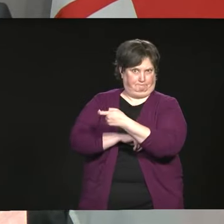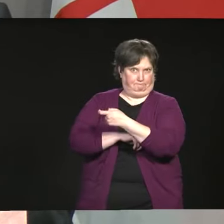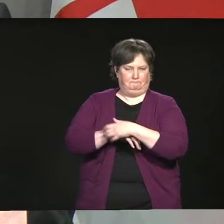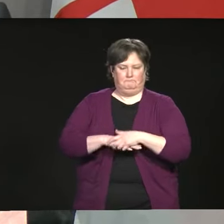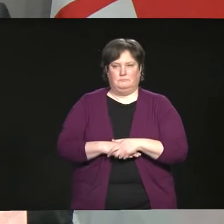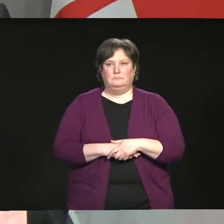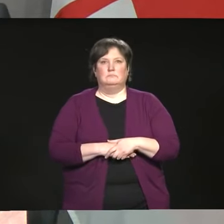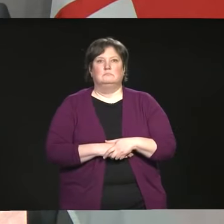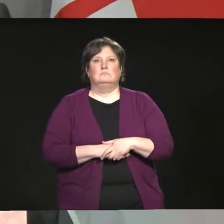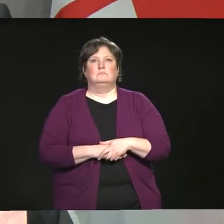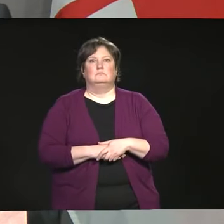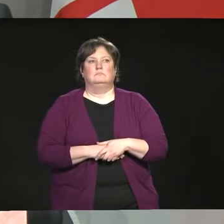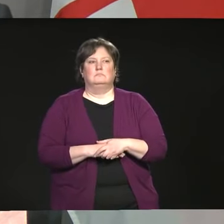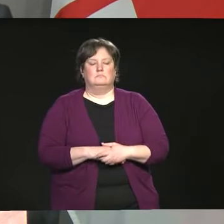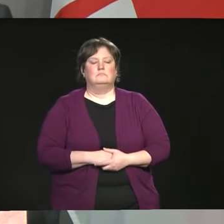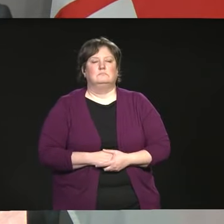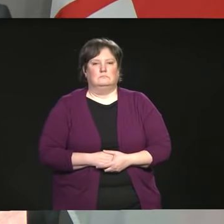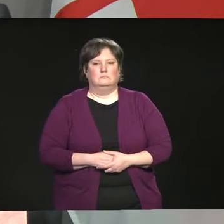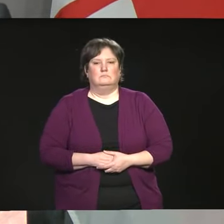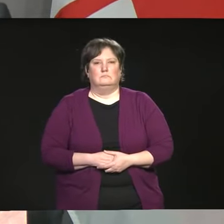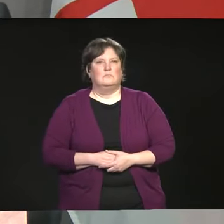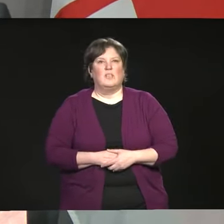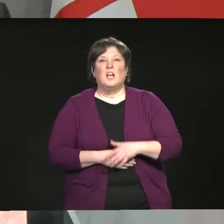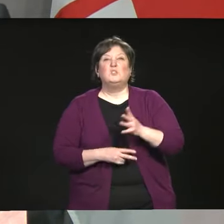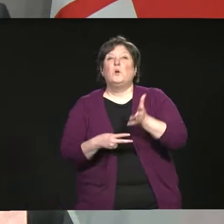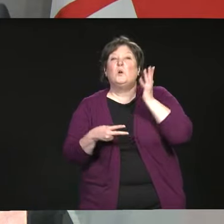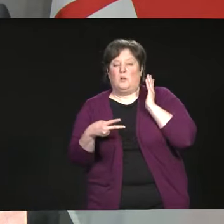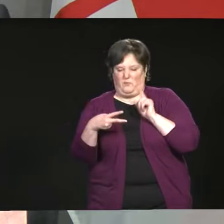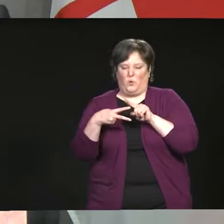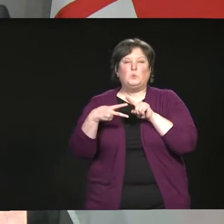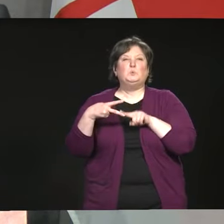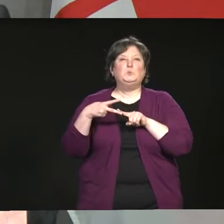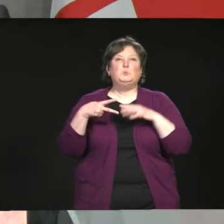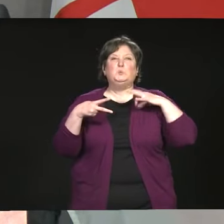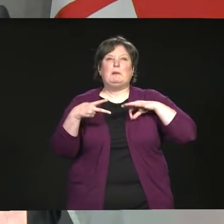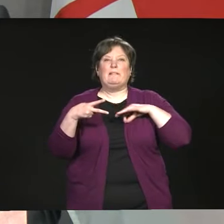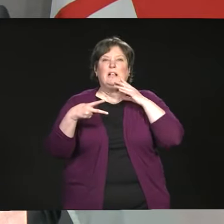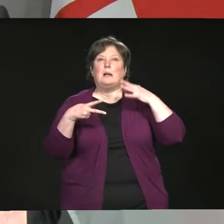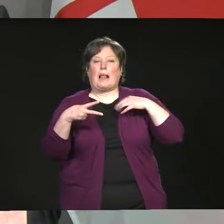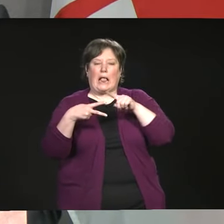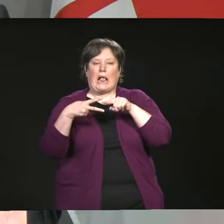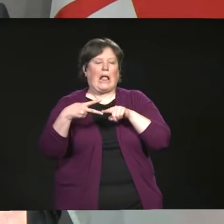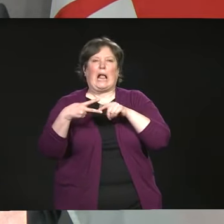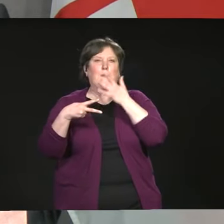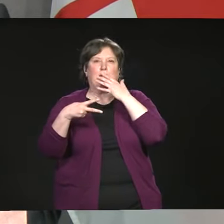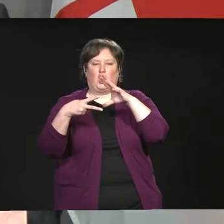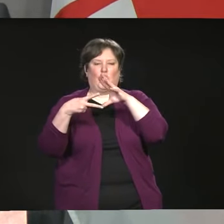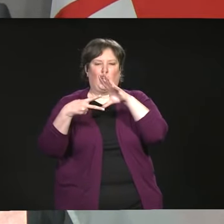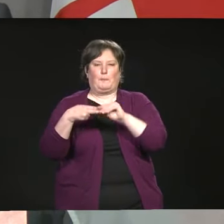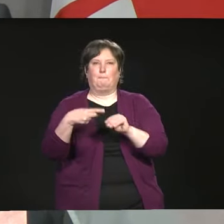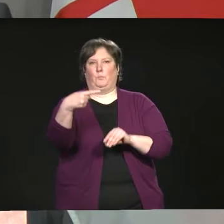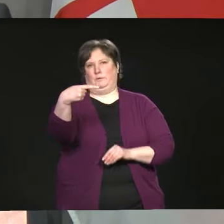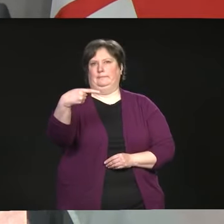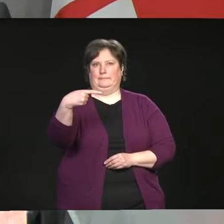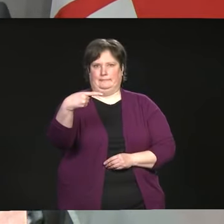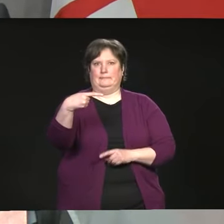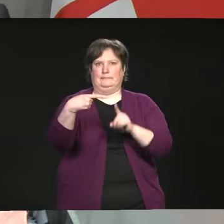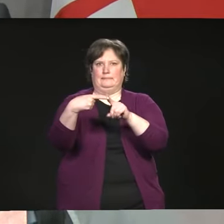a single benefit in place for all Canadians in a situation where they're lacking income because of